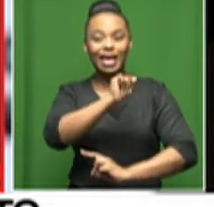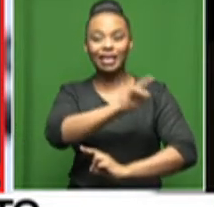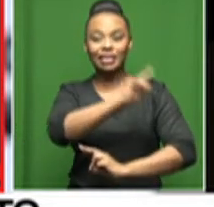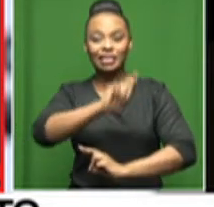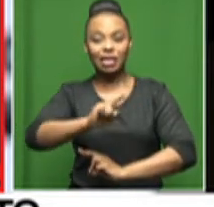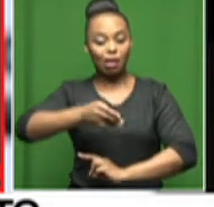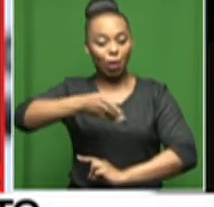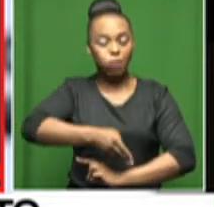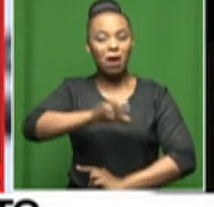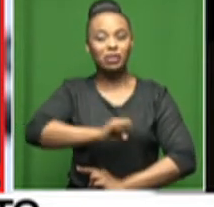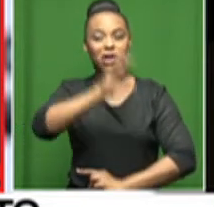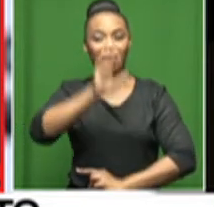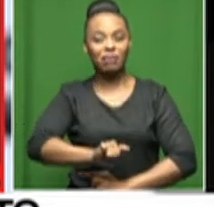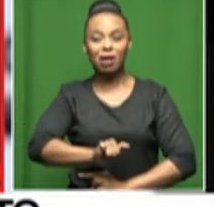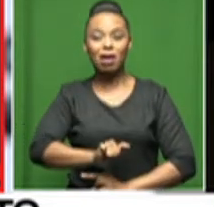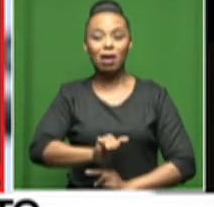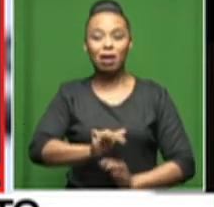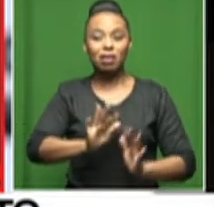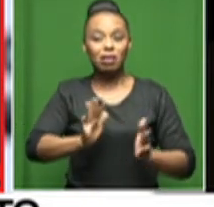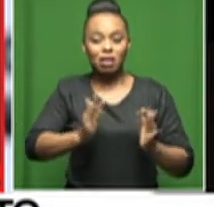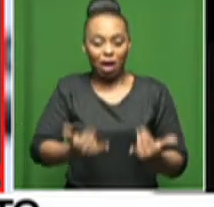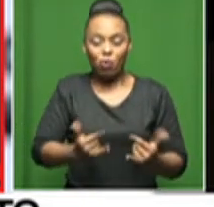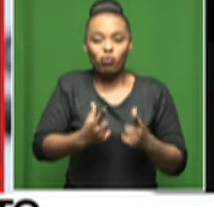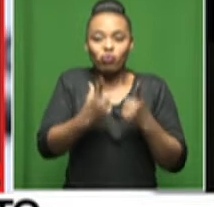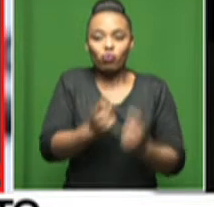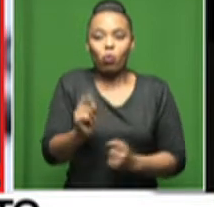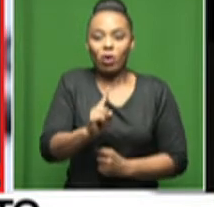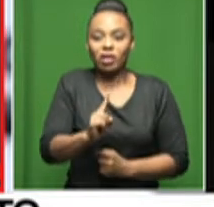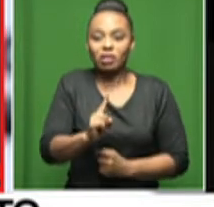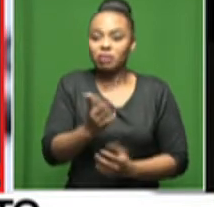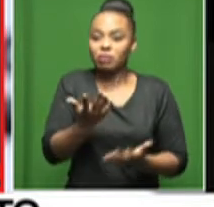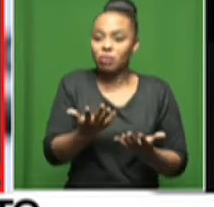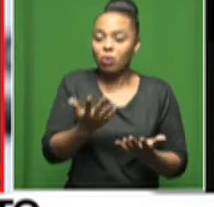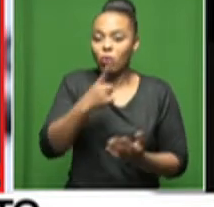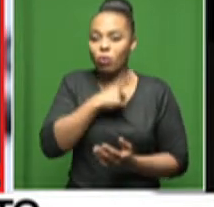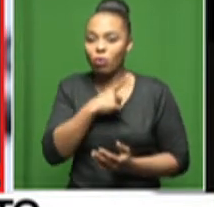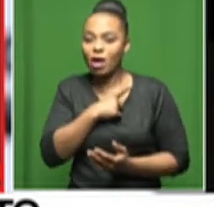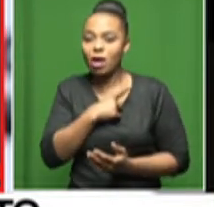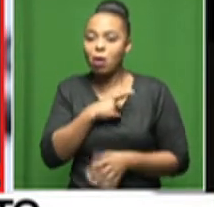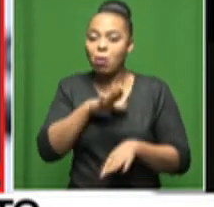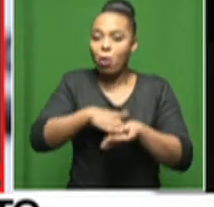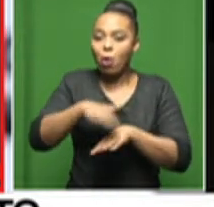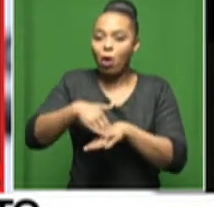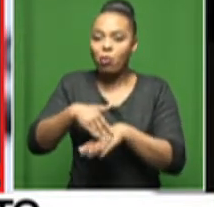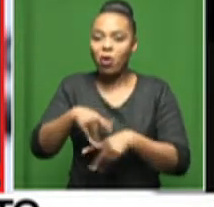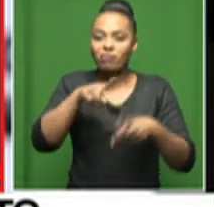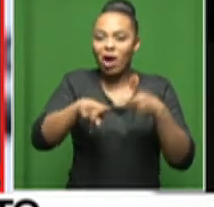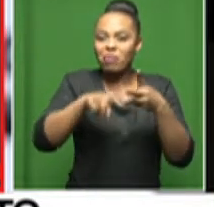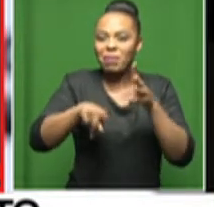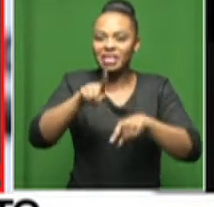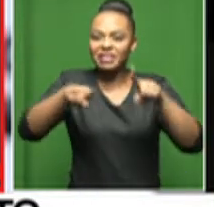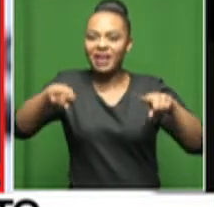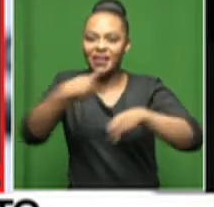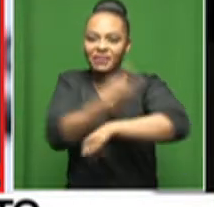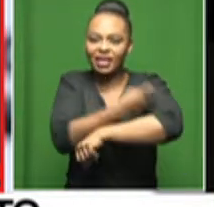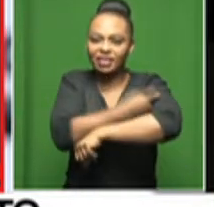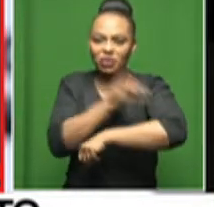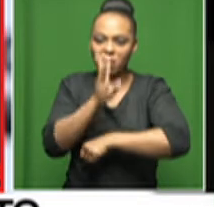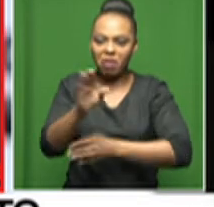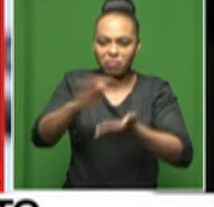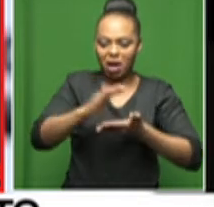therefore at the right scientists, then we will have increasing numbers of vaccines that will be coming from the two, which is